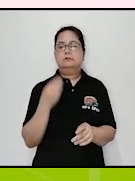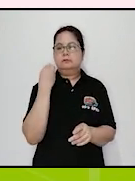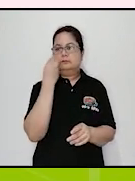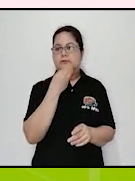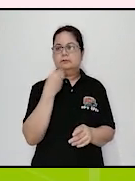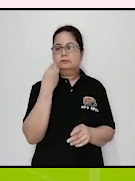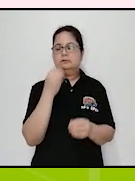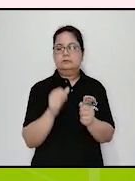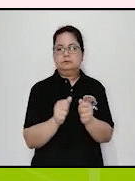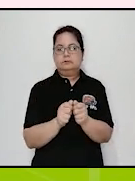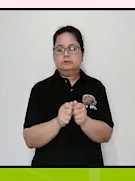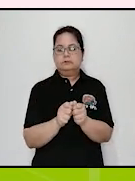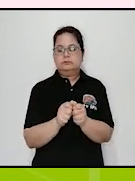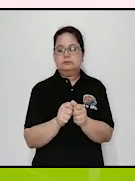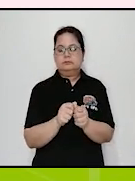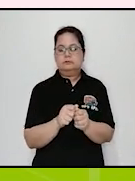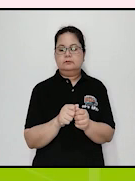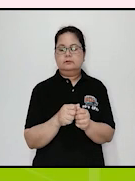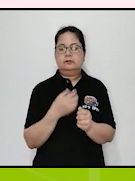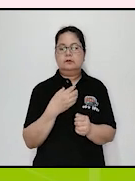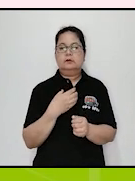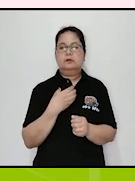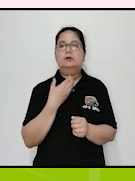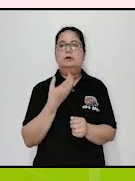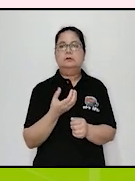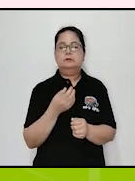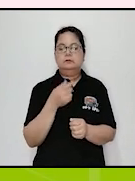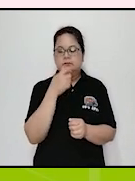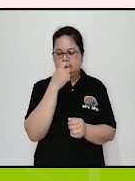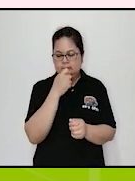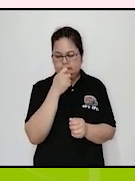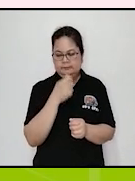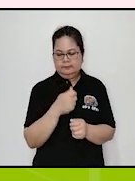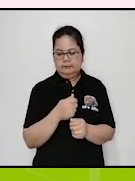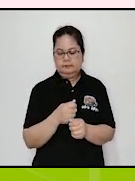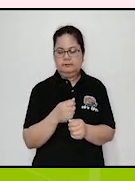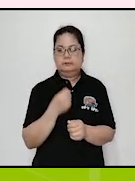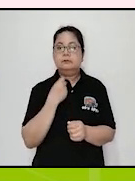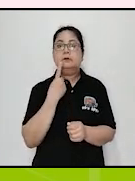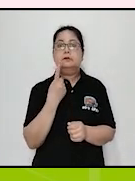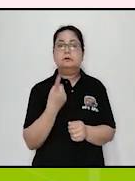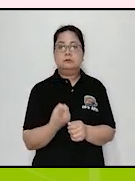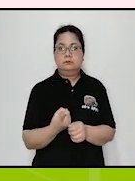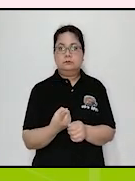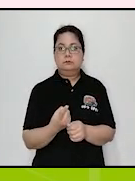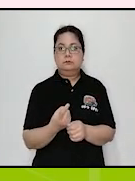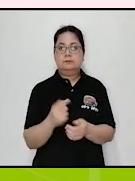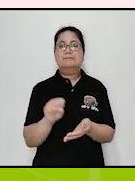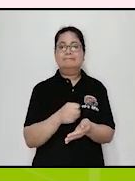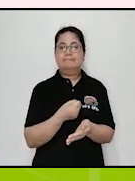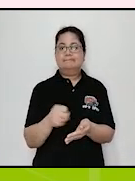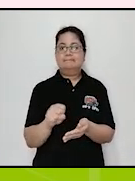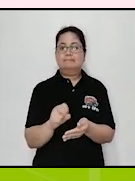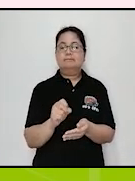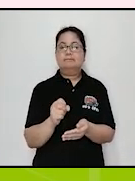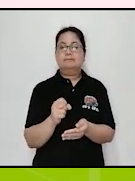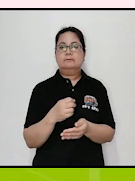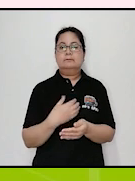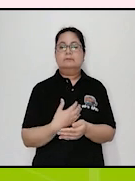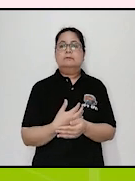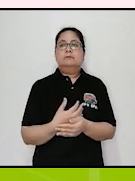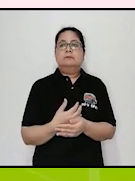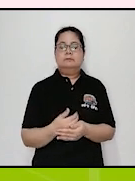liquid particles when they cough, sneeze, spit, sing, or